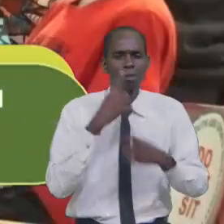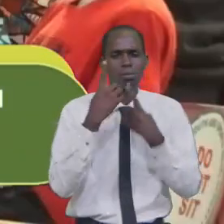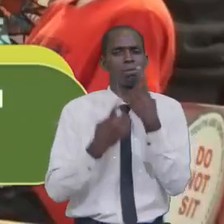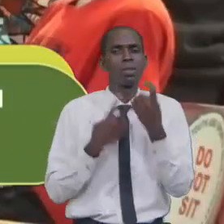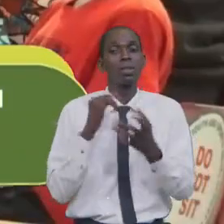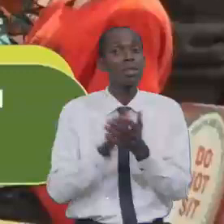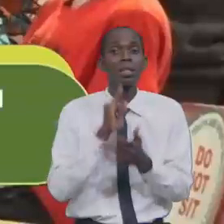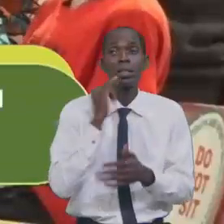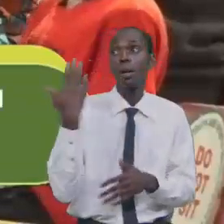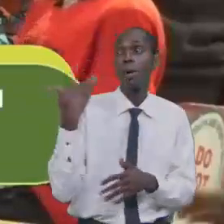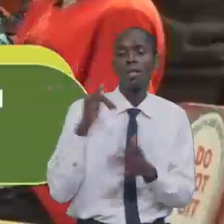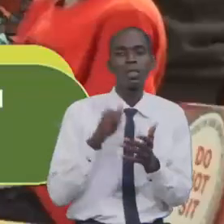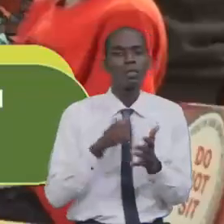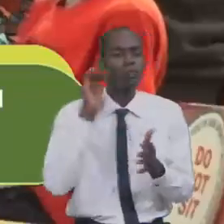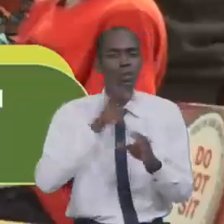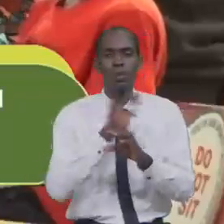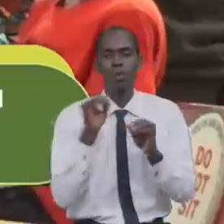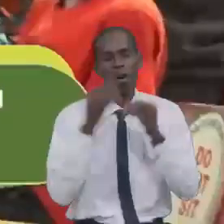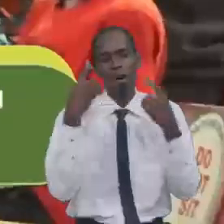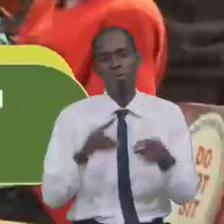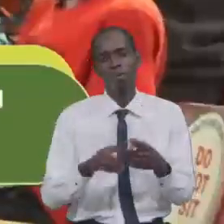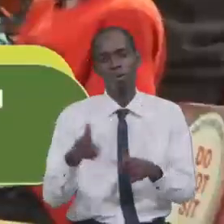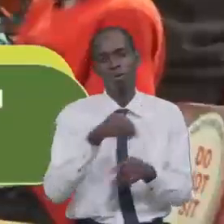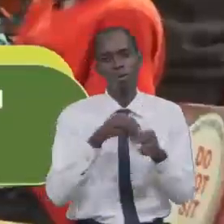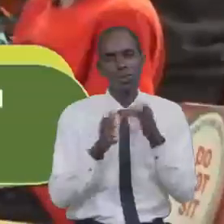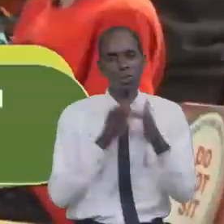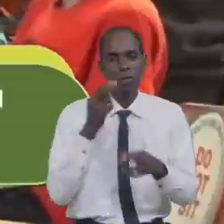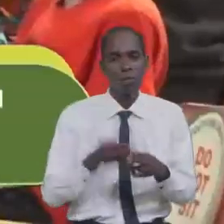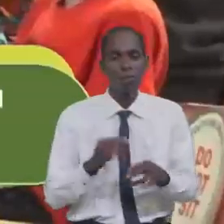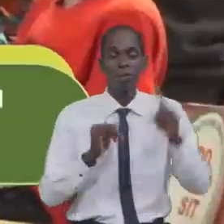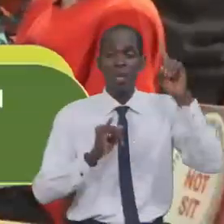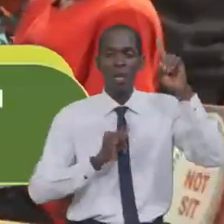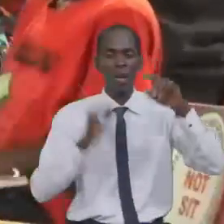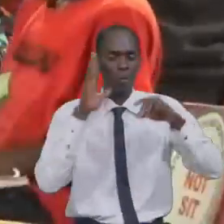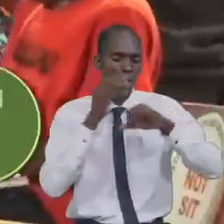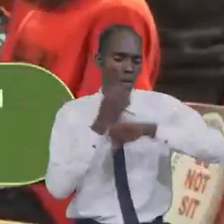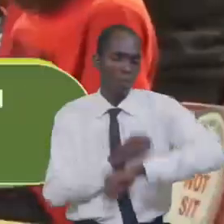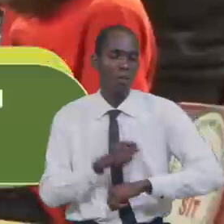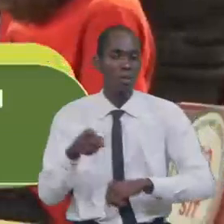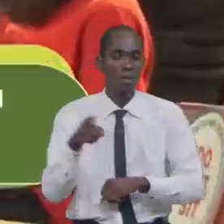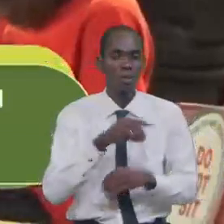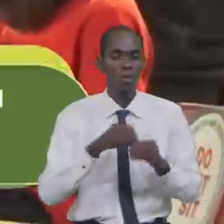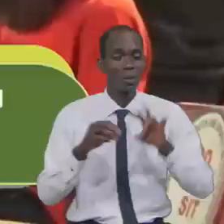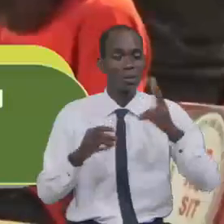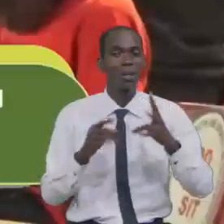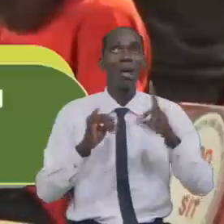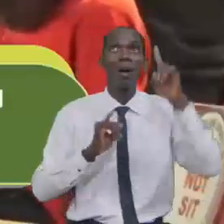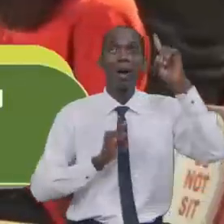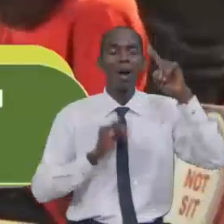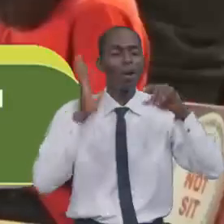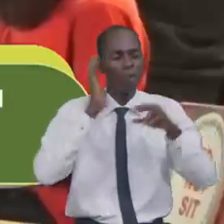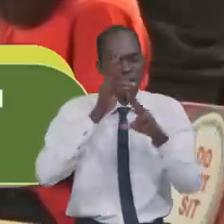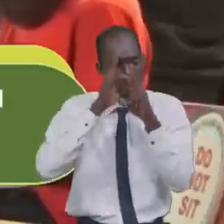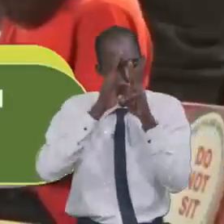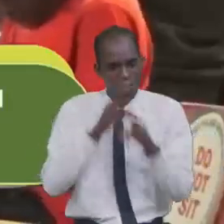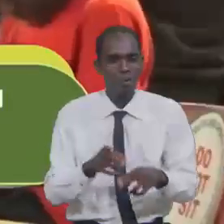not happen to you anymore. I will hedge you, and then I will honor you. God has said